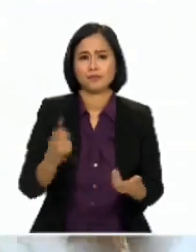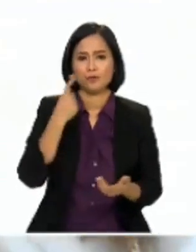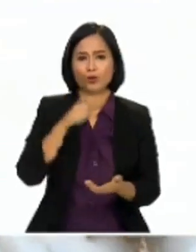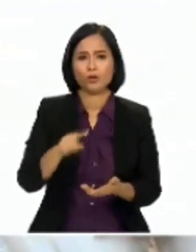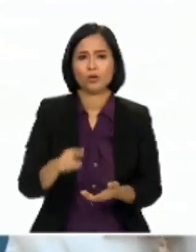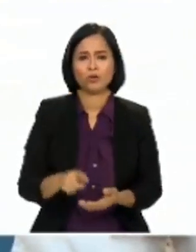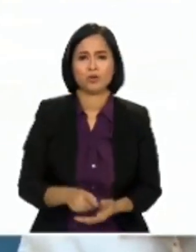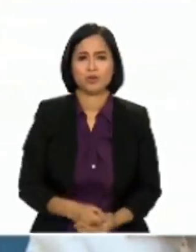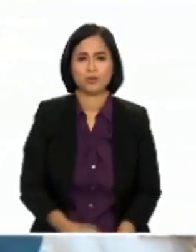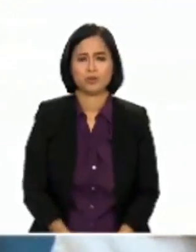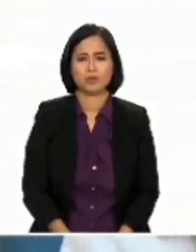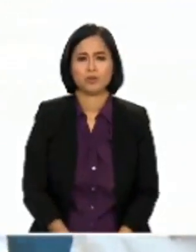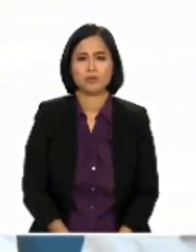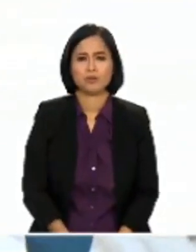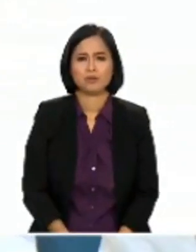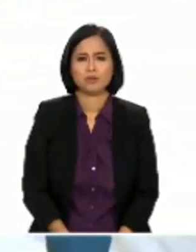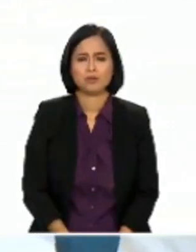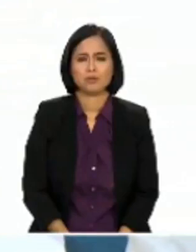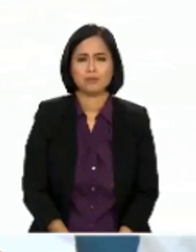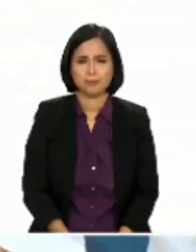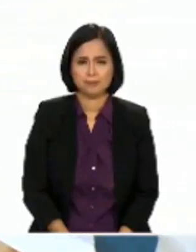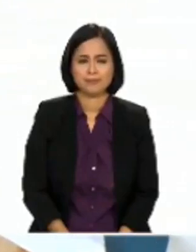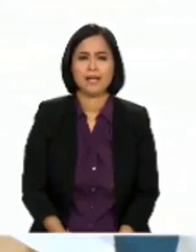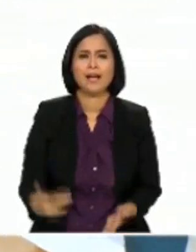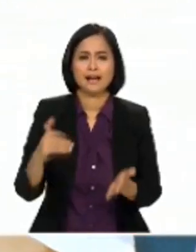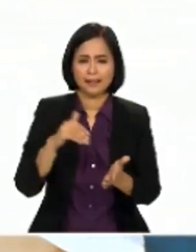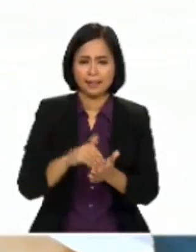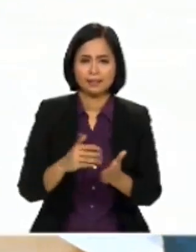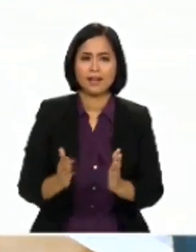And again, I ask